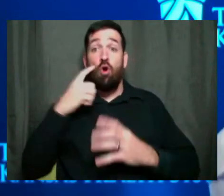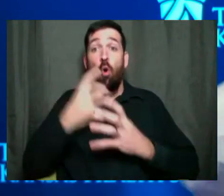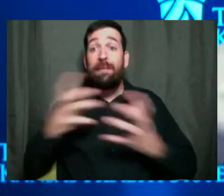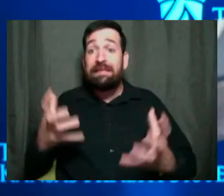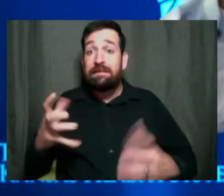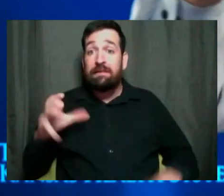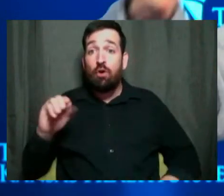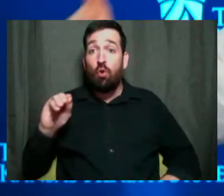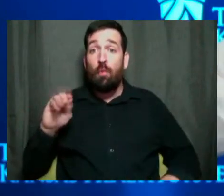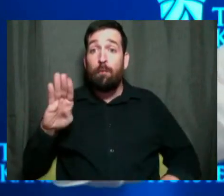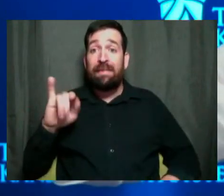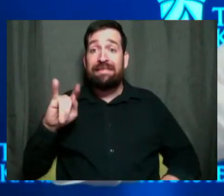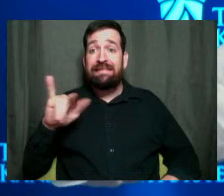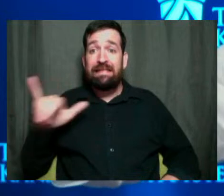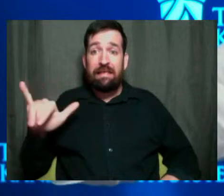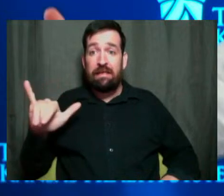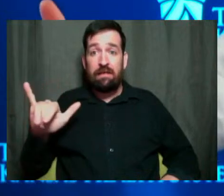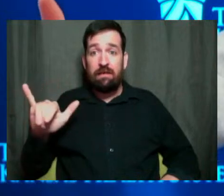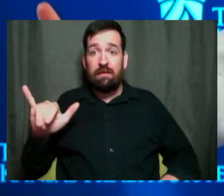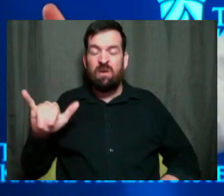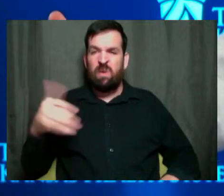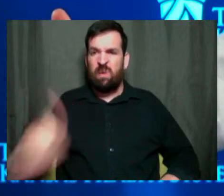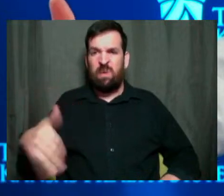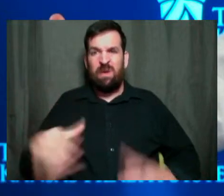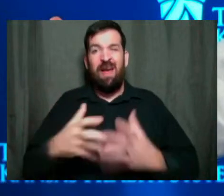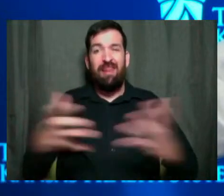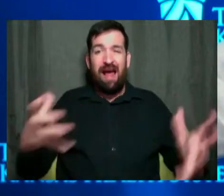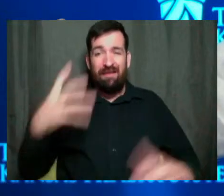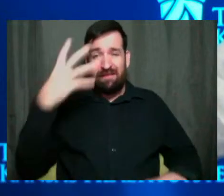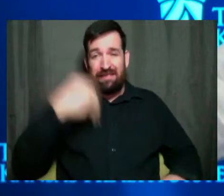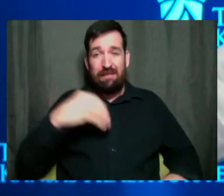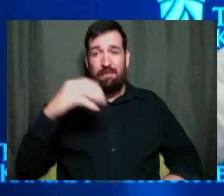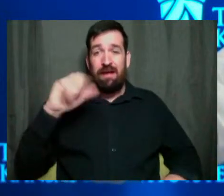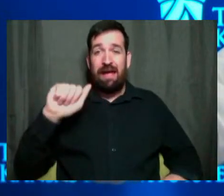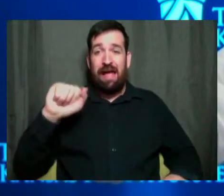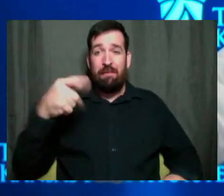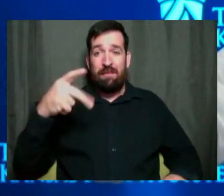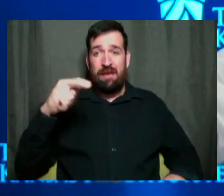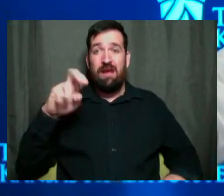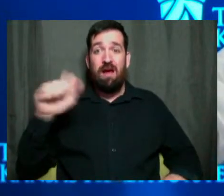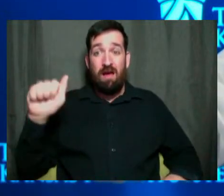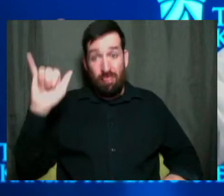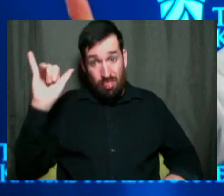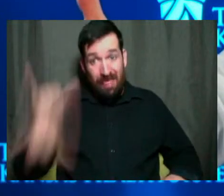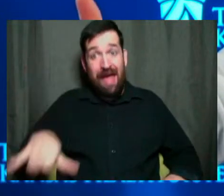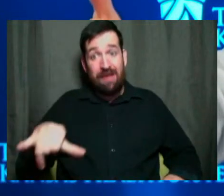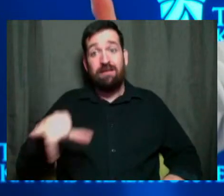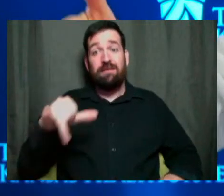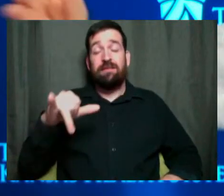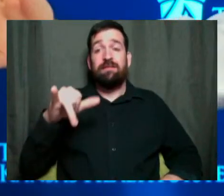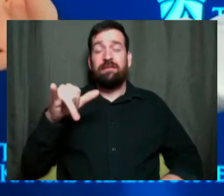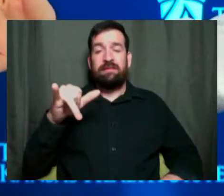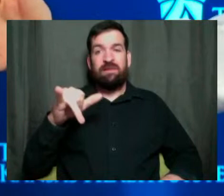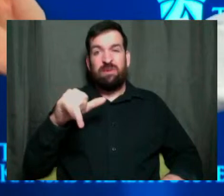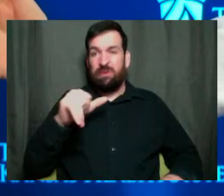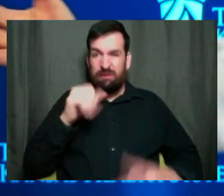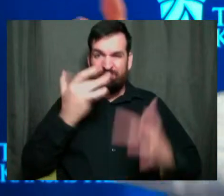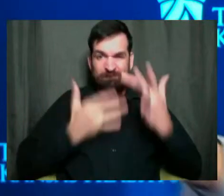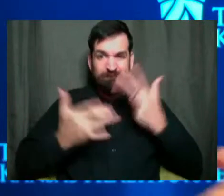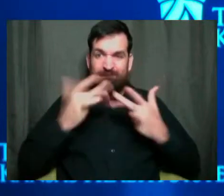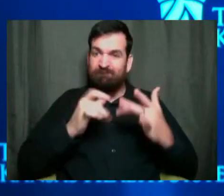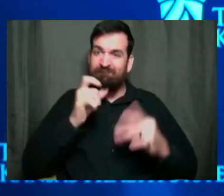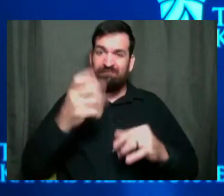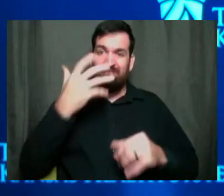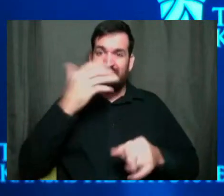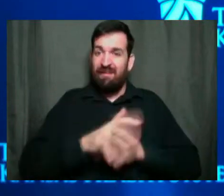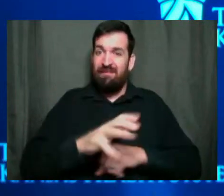that, there's a lot of sleep apnea, which is sleep deprivation, and so it leads to a lot of health issues.